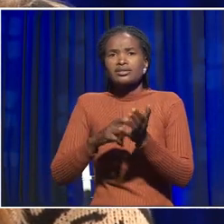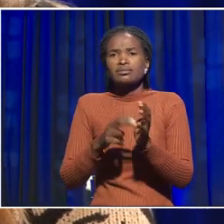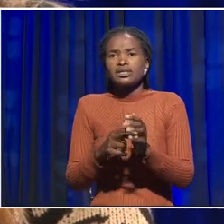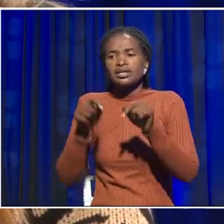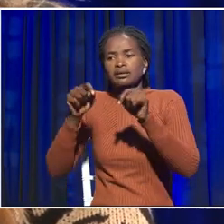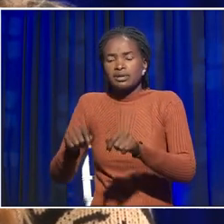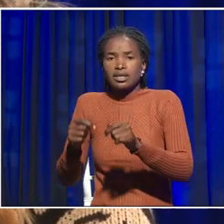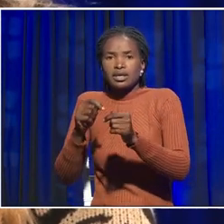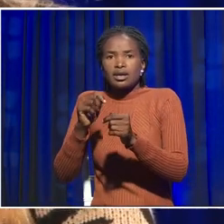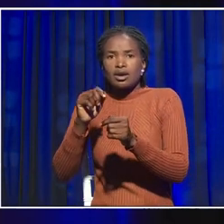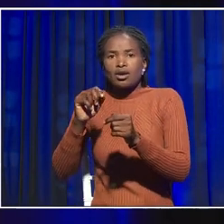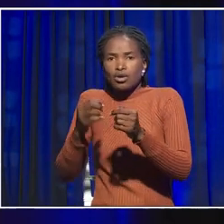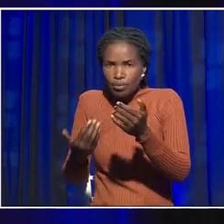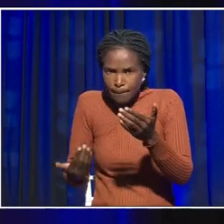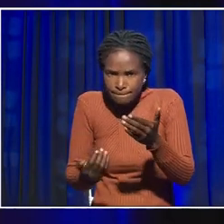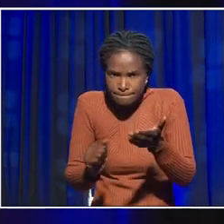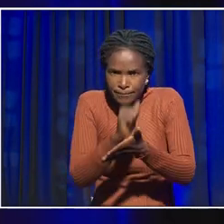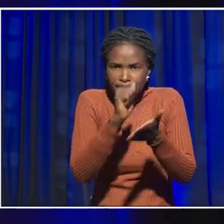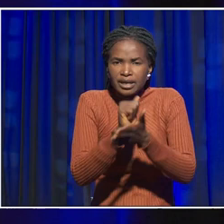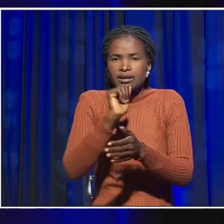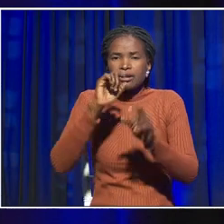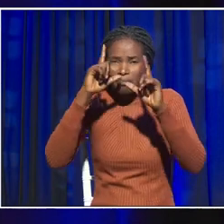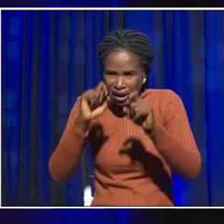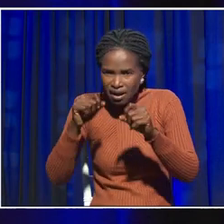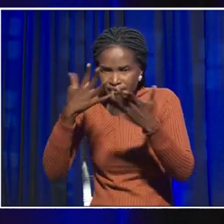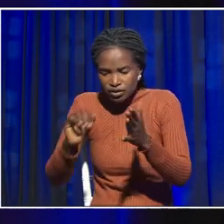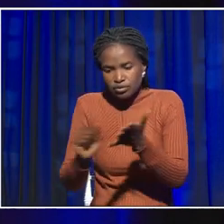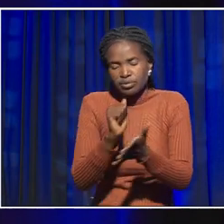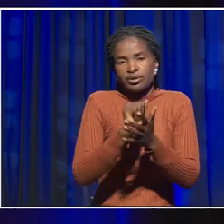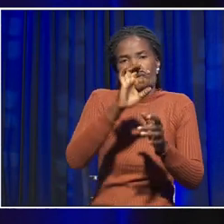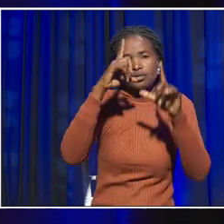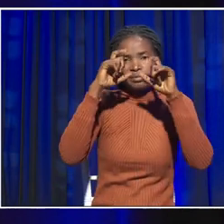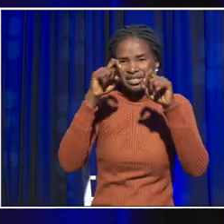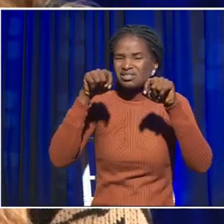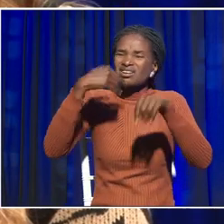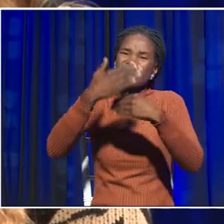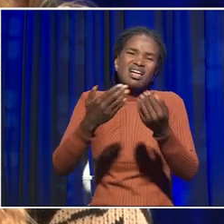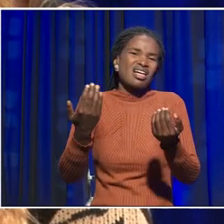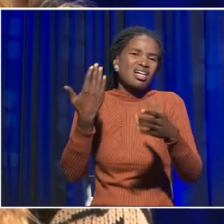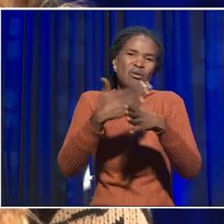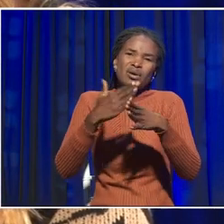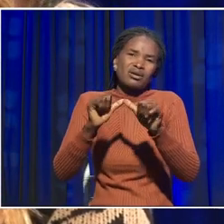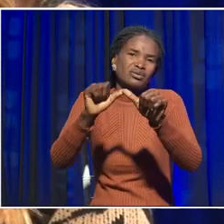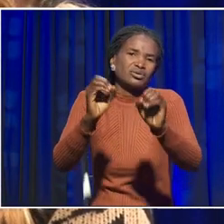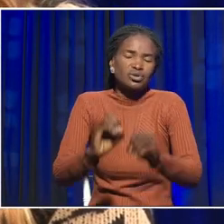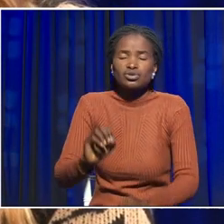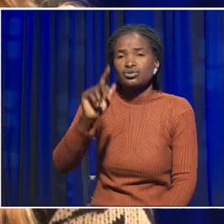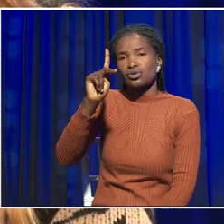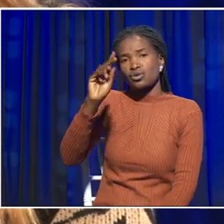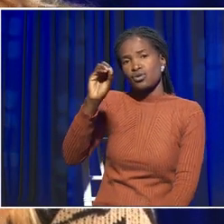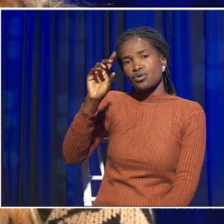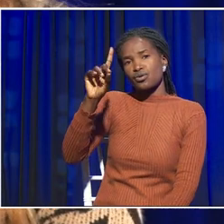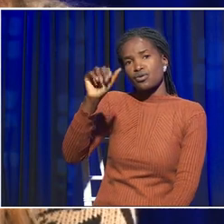this platform. That how obsolete that sounds today, pretty much quite a bit. So this is the story of Kodak. Kodak